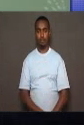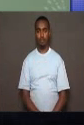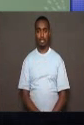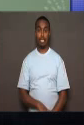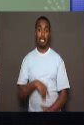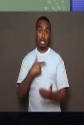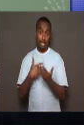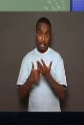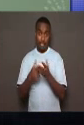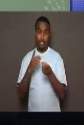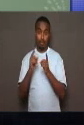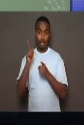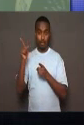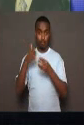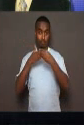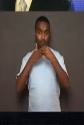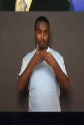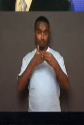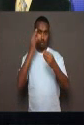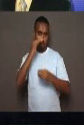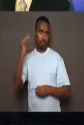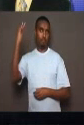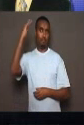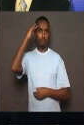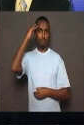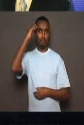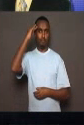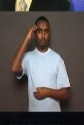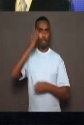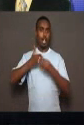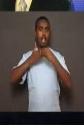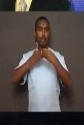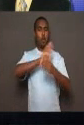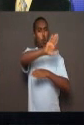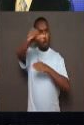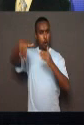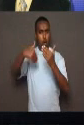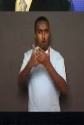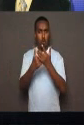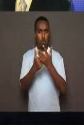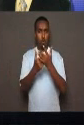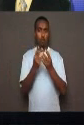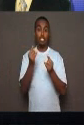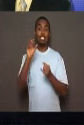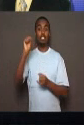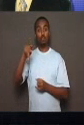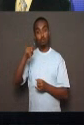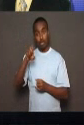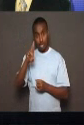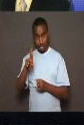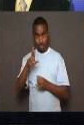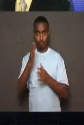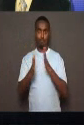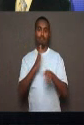This department is led by a minister, who is the leader of all the superintendents,